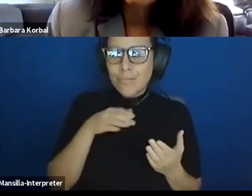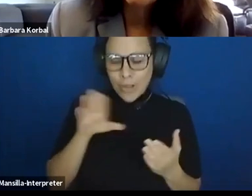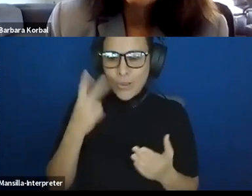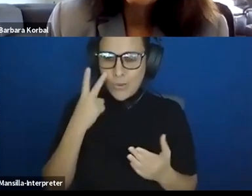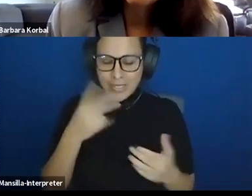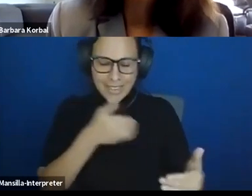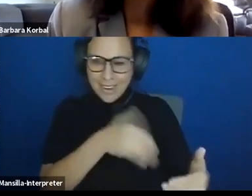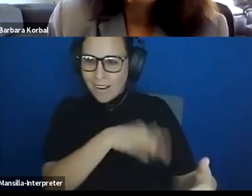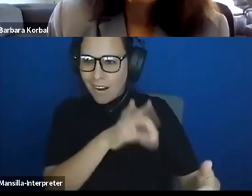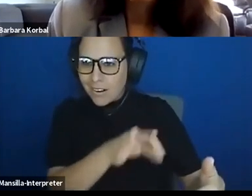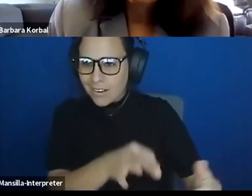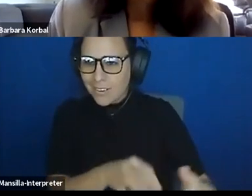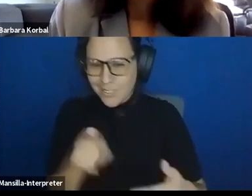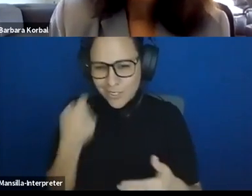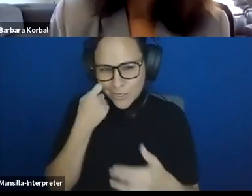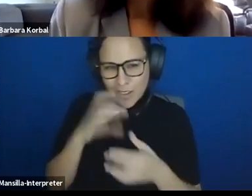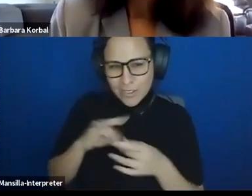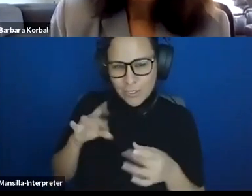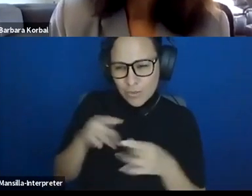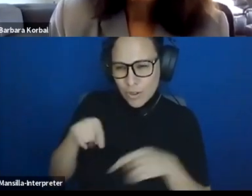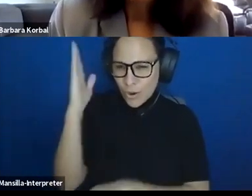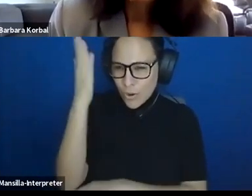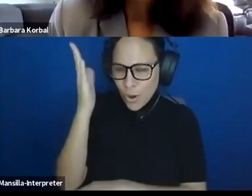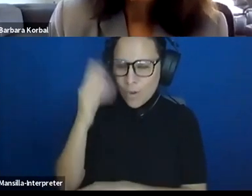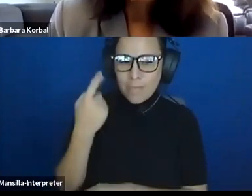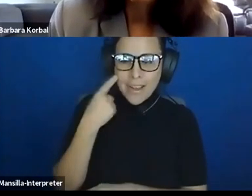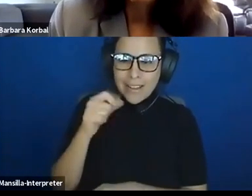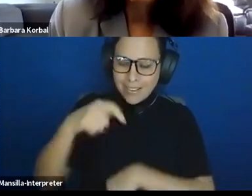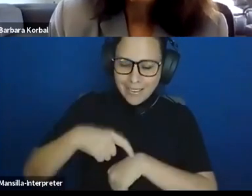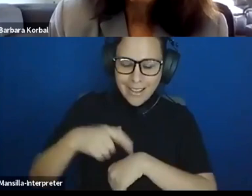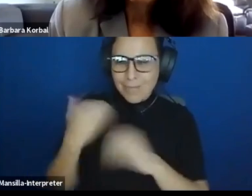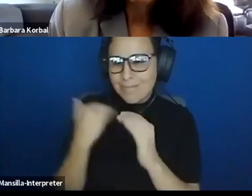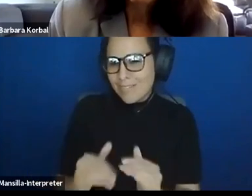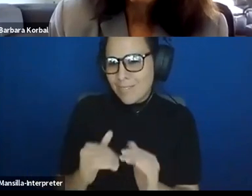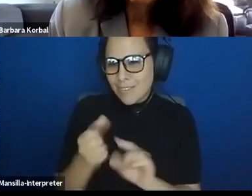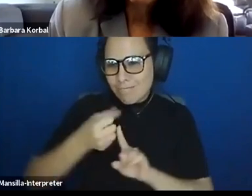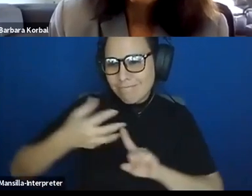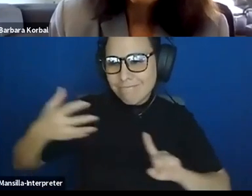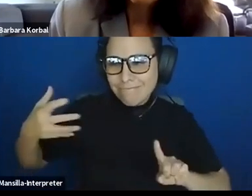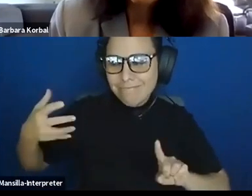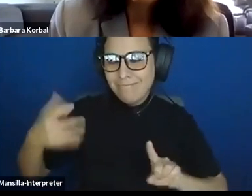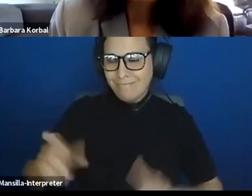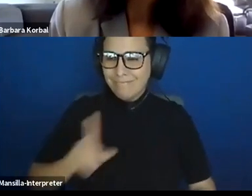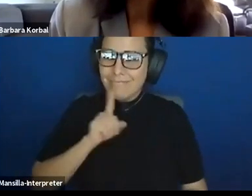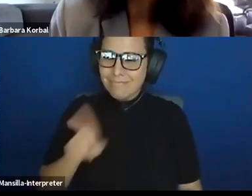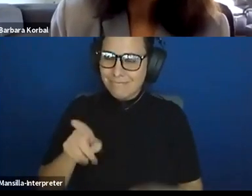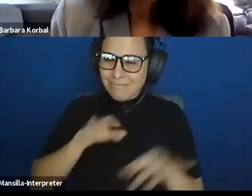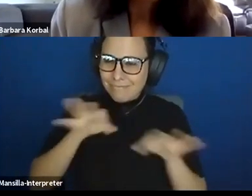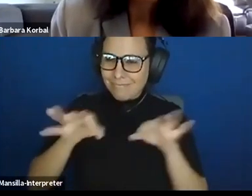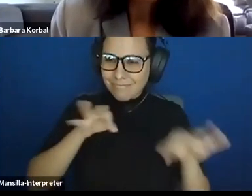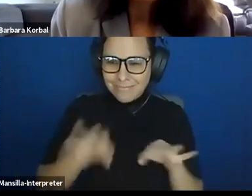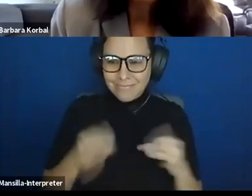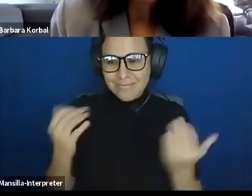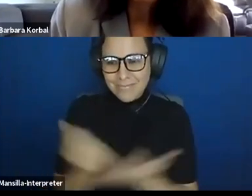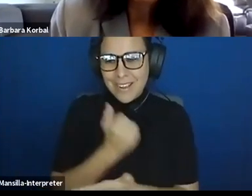archives. You mentioned some of them in each of your talks, but I know you didn't have time to really go on and on. So I